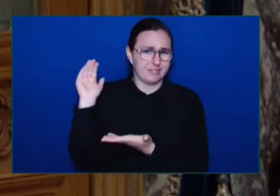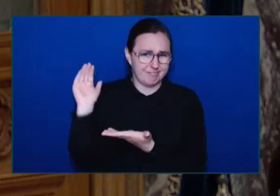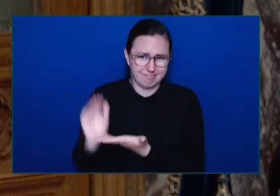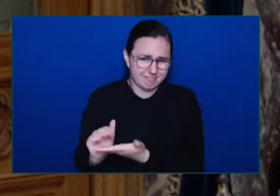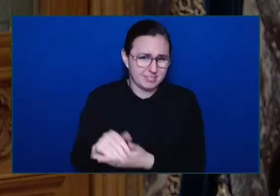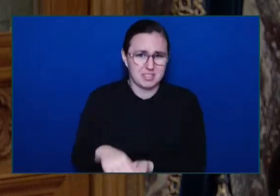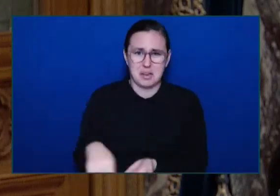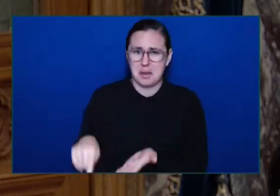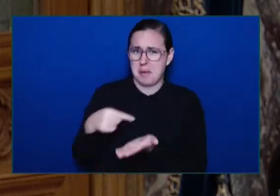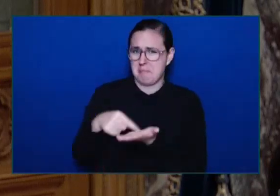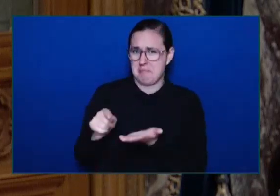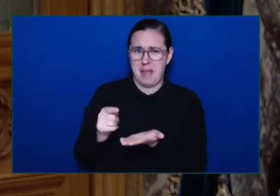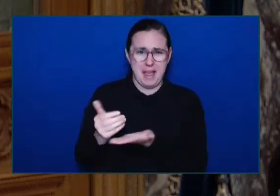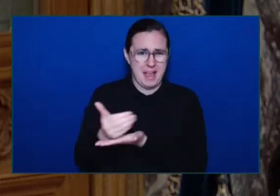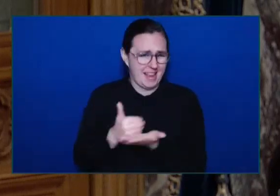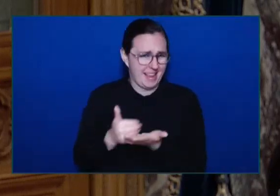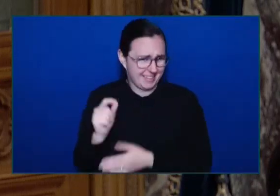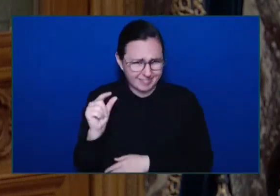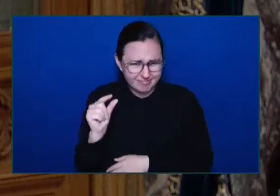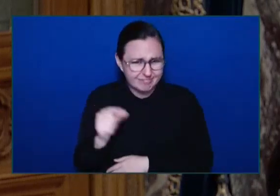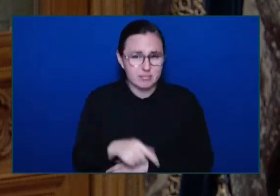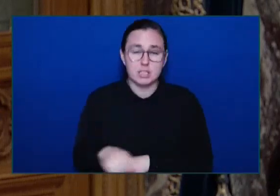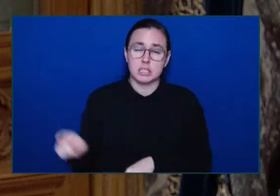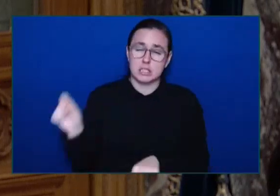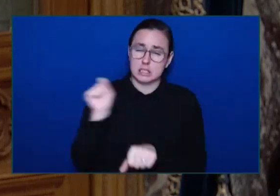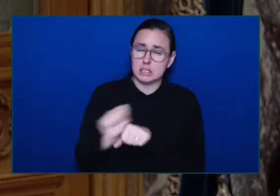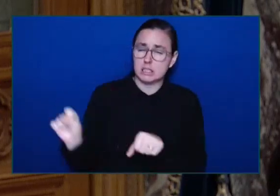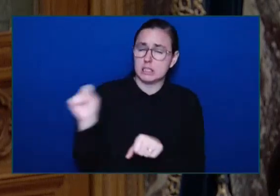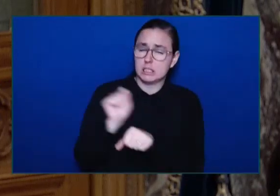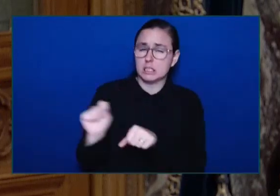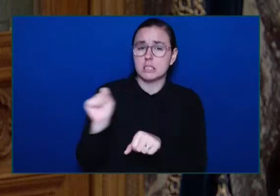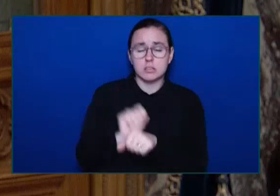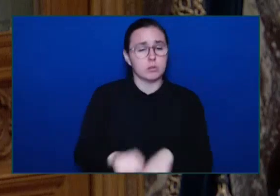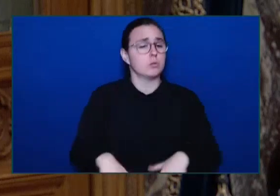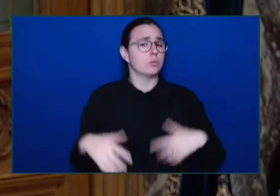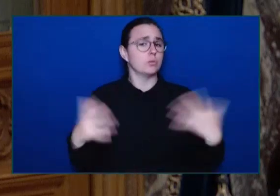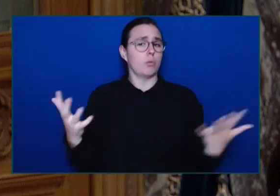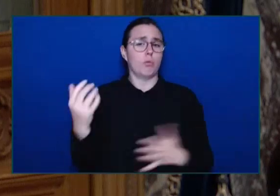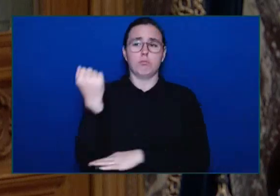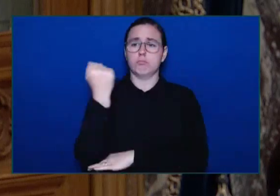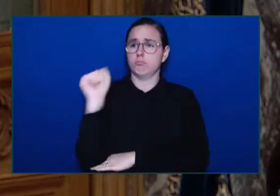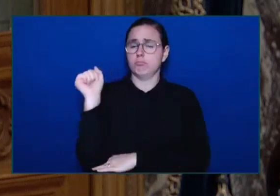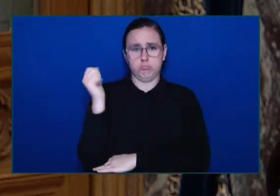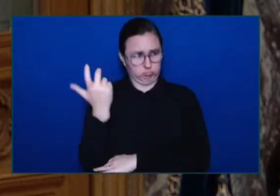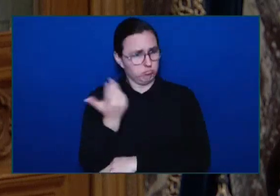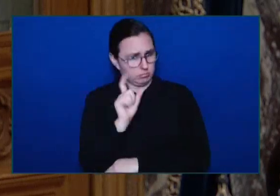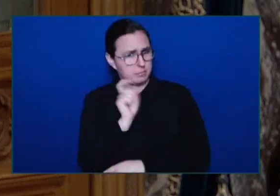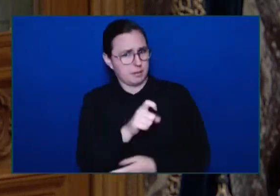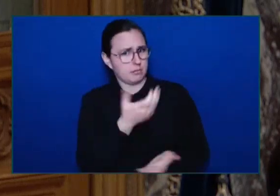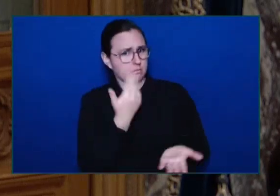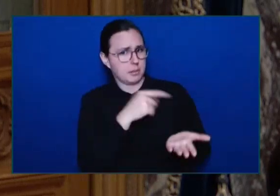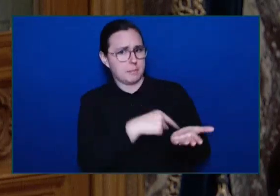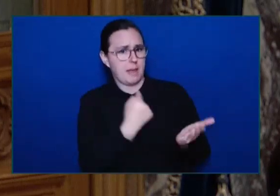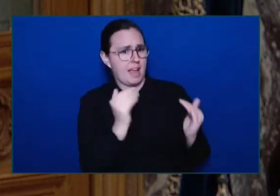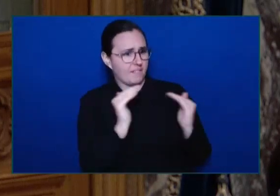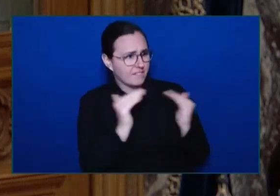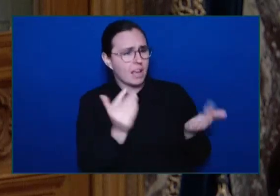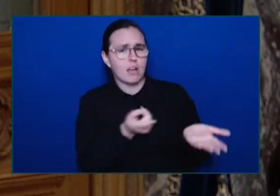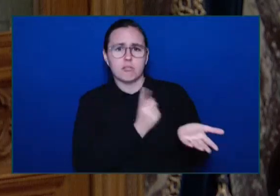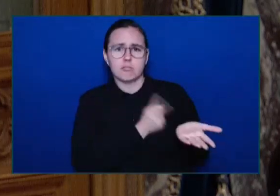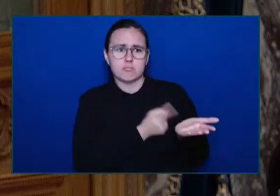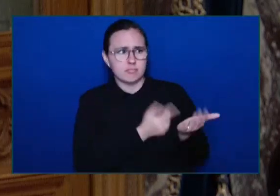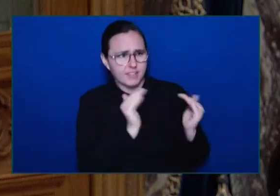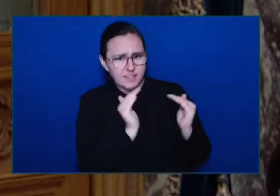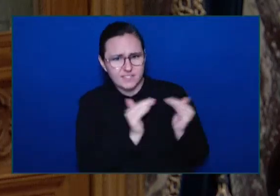wages and fair treatment. This is what happens when governments outsource public